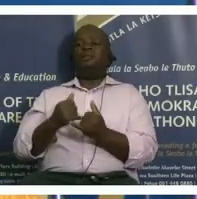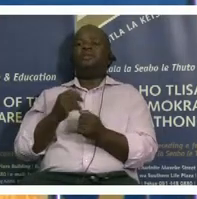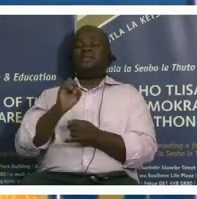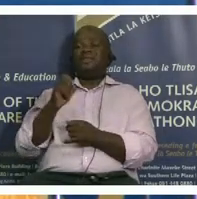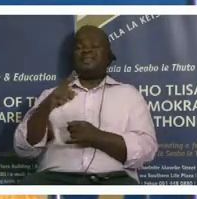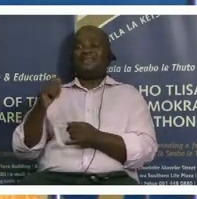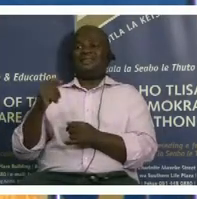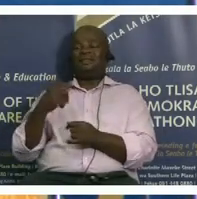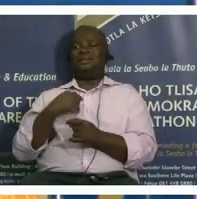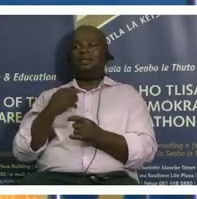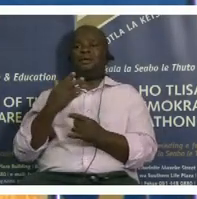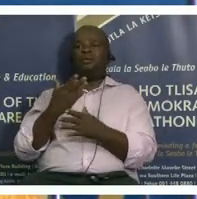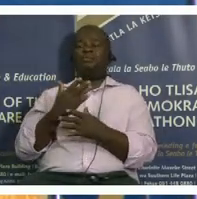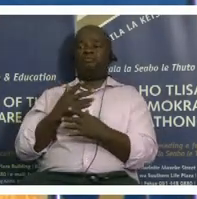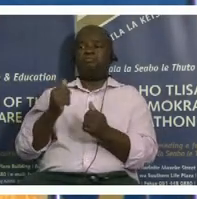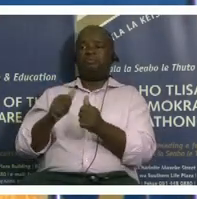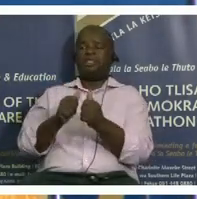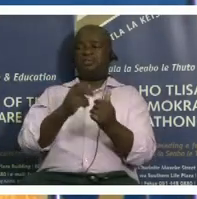to the provision of